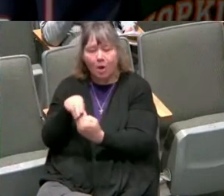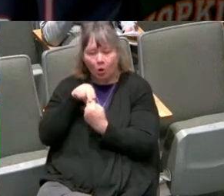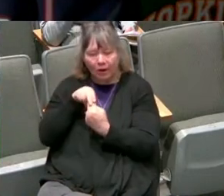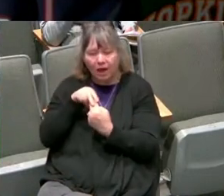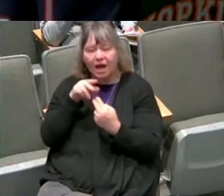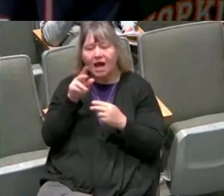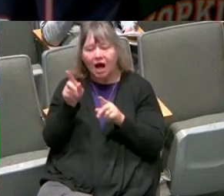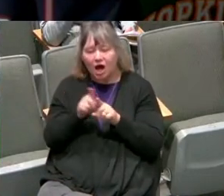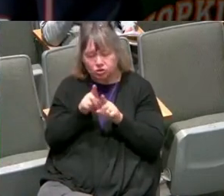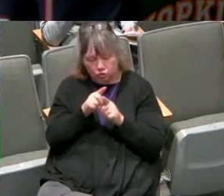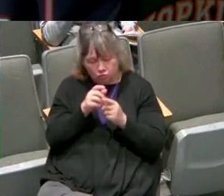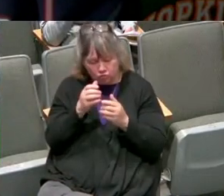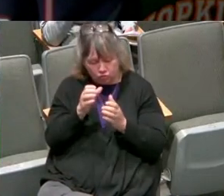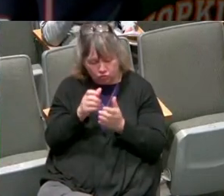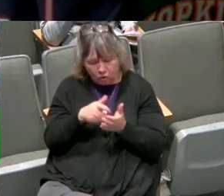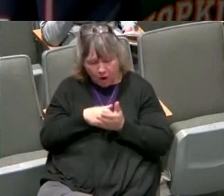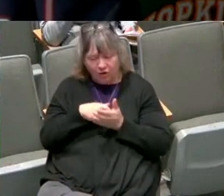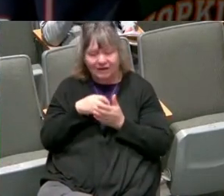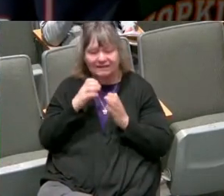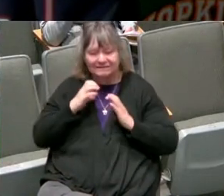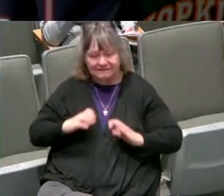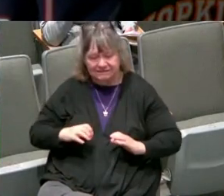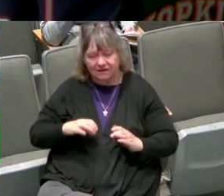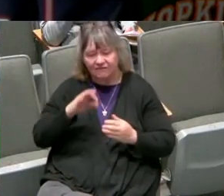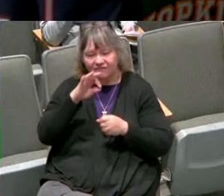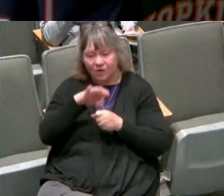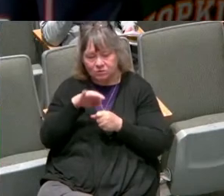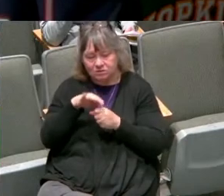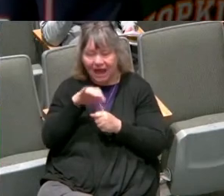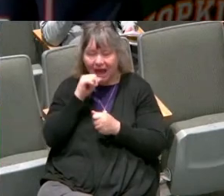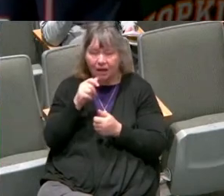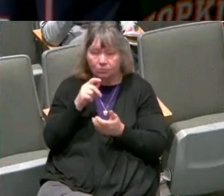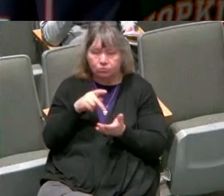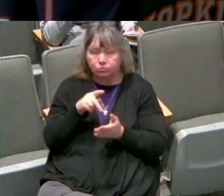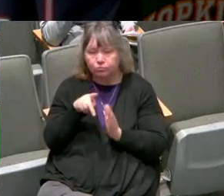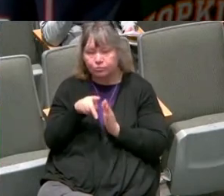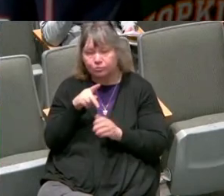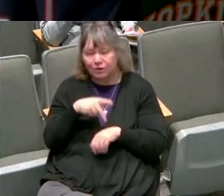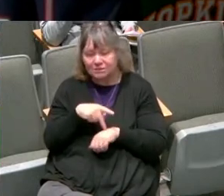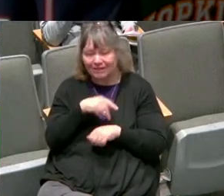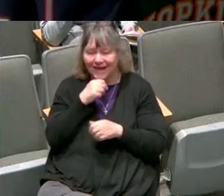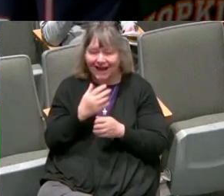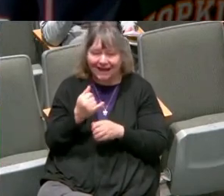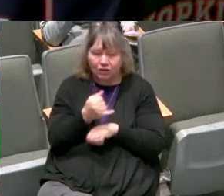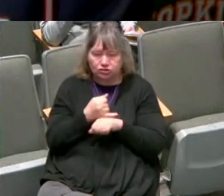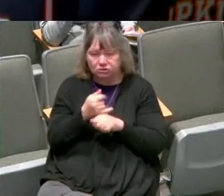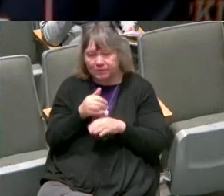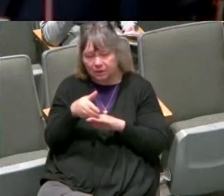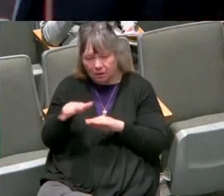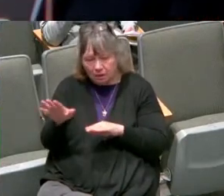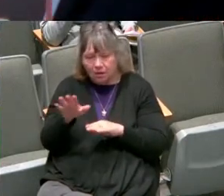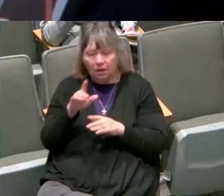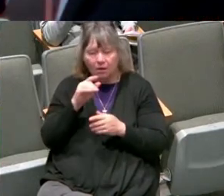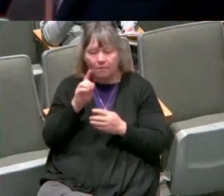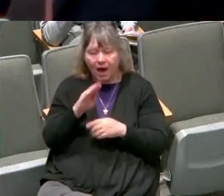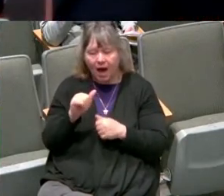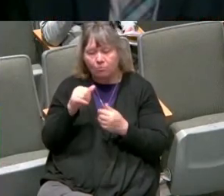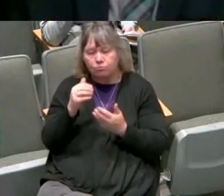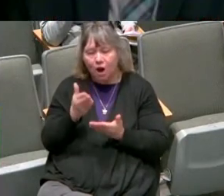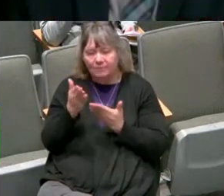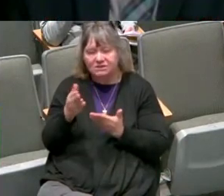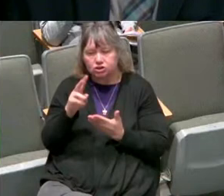also requiring a citizen vote allowing principal and interest to be excluded from the taxation limits imposed by proposition two and a half